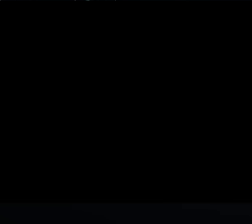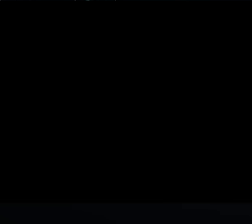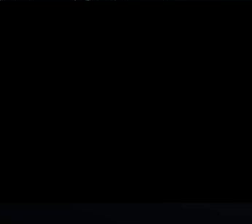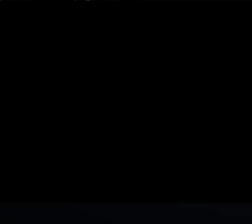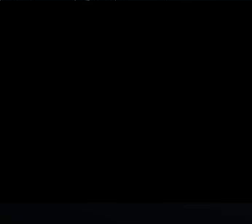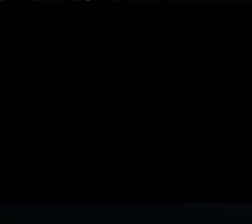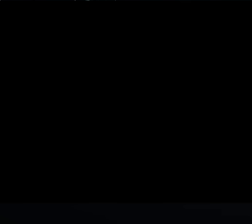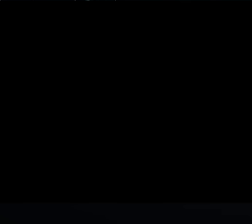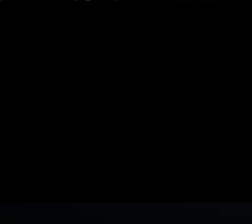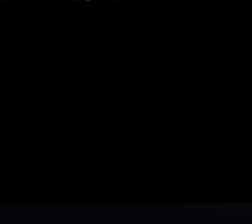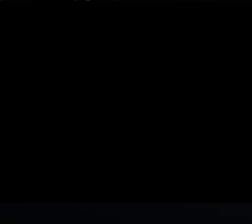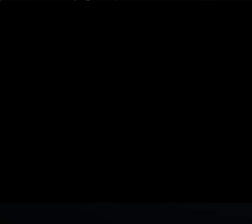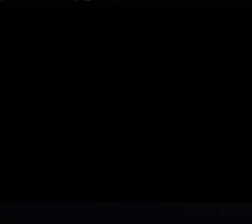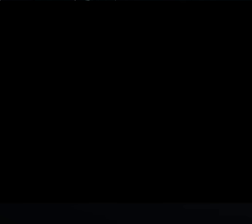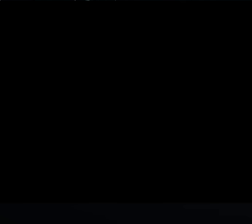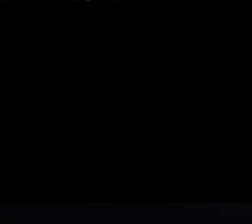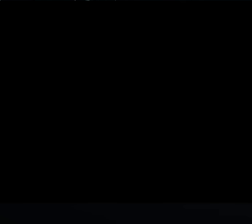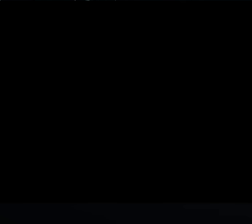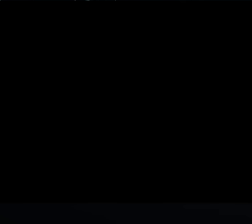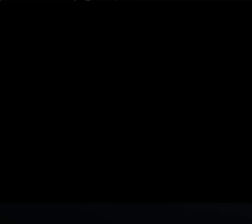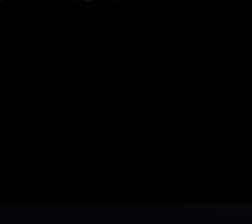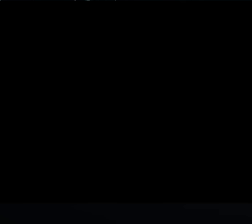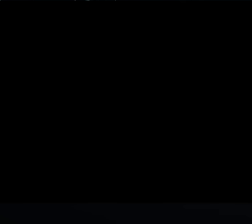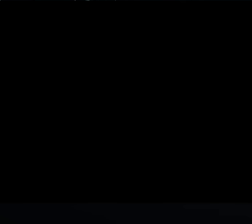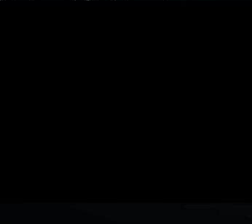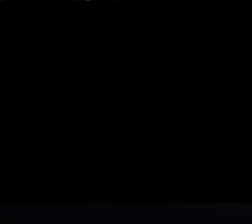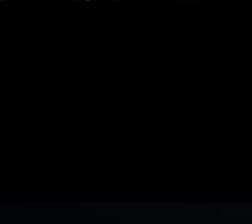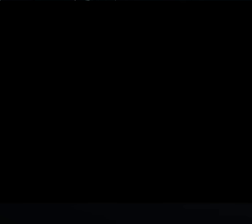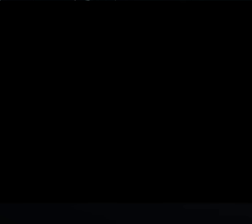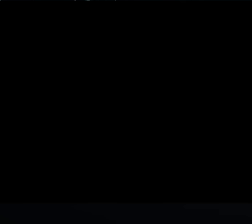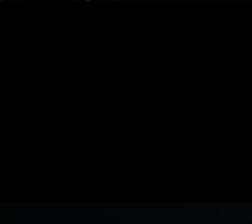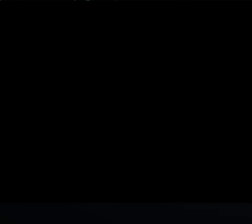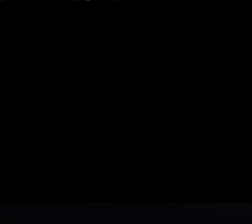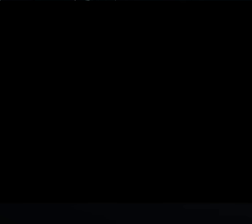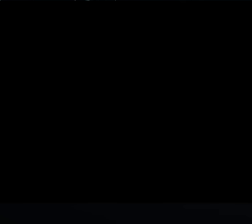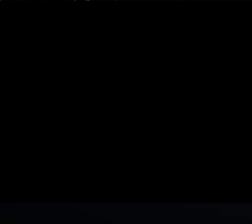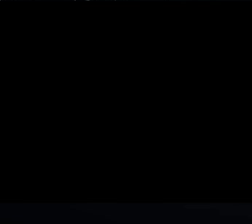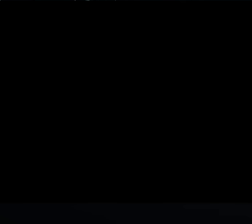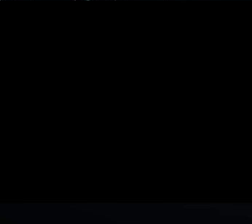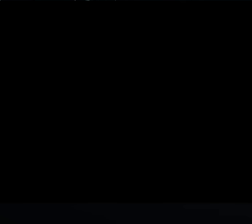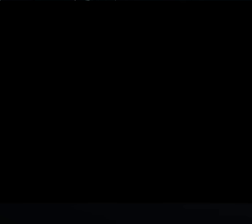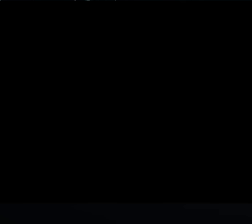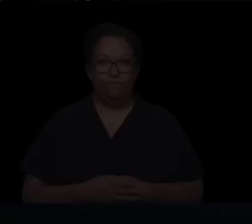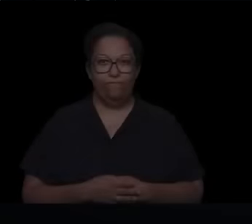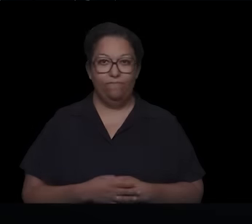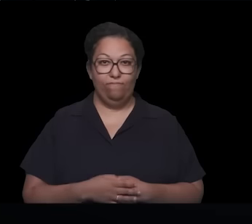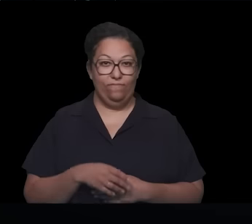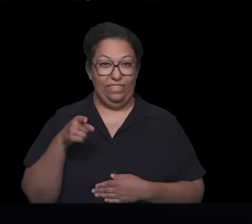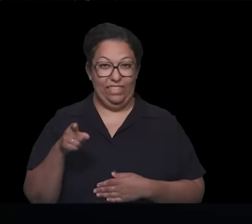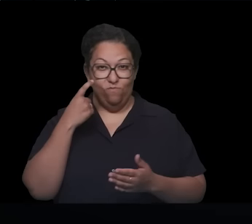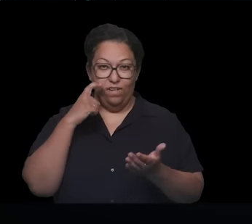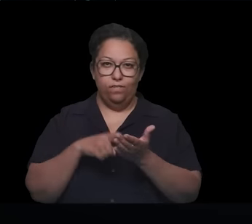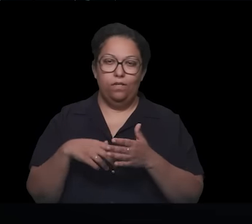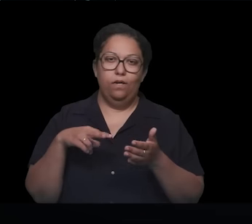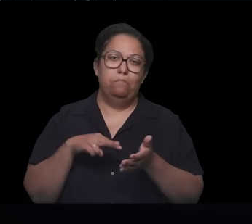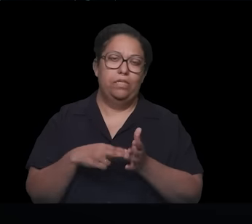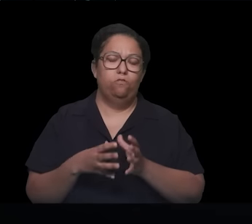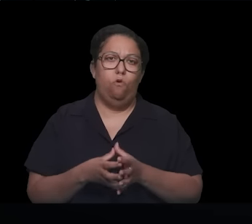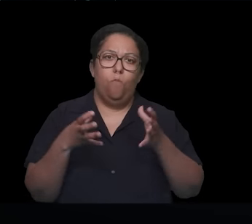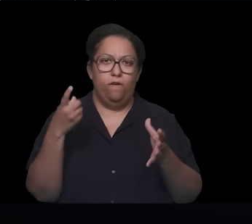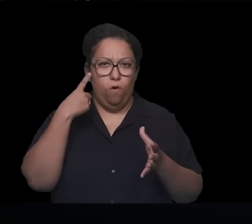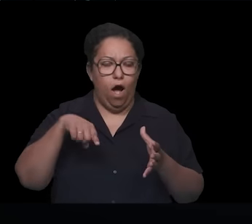panza. Yo estar nervioso porque perder mi galleta. Pero dime, ¿cómo crees que te vas a...? This recognition means so